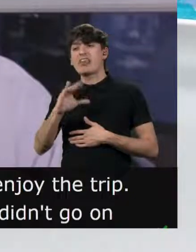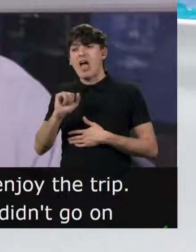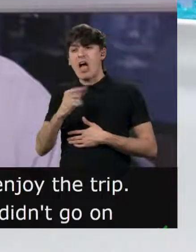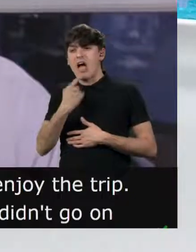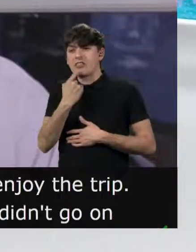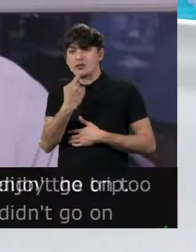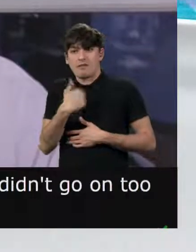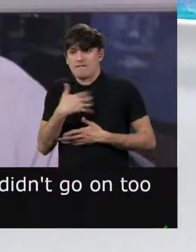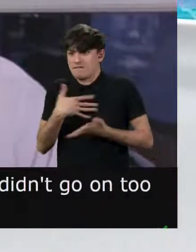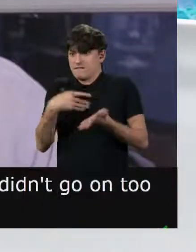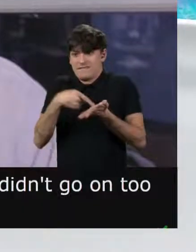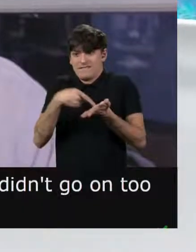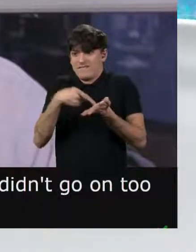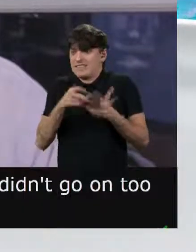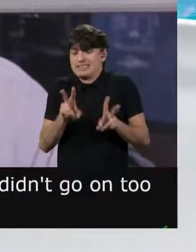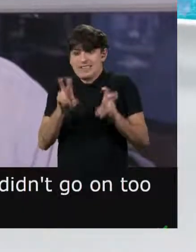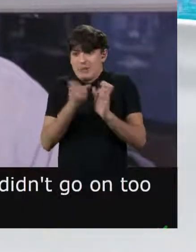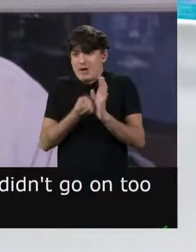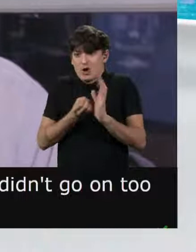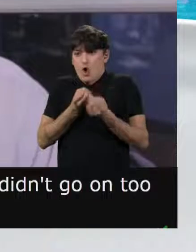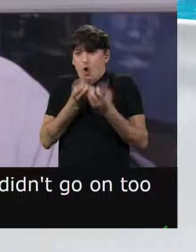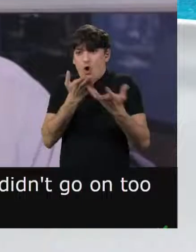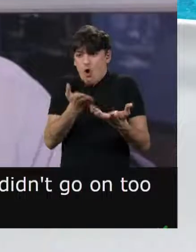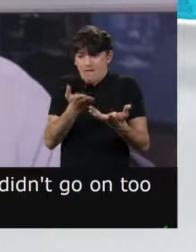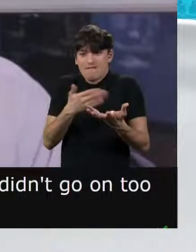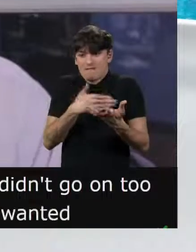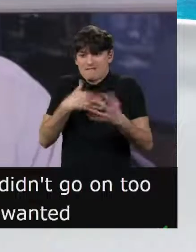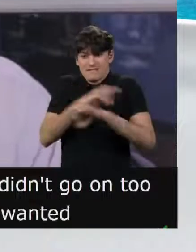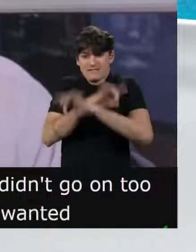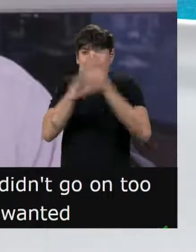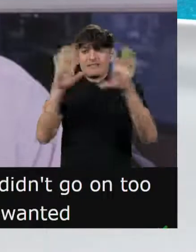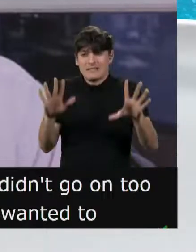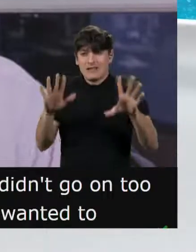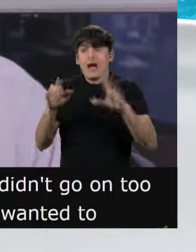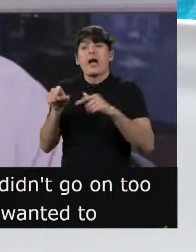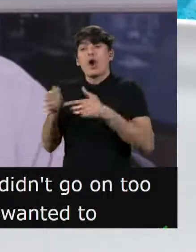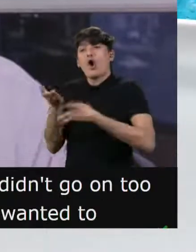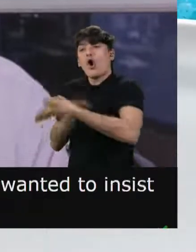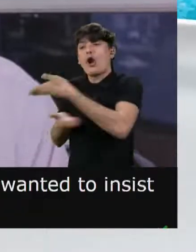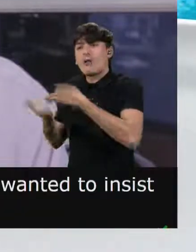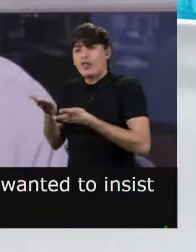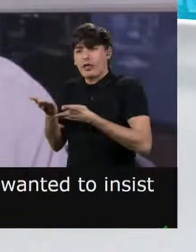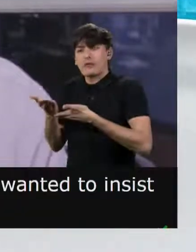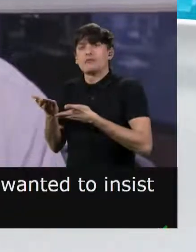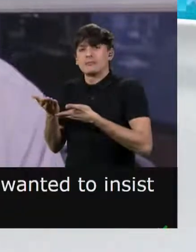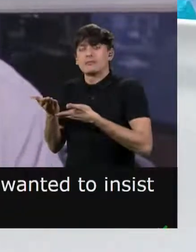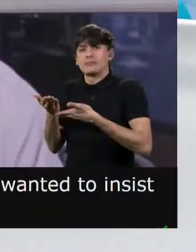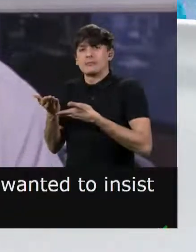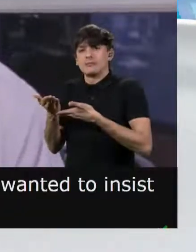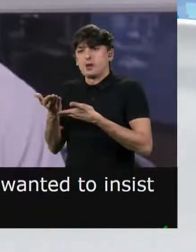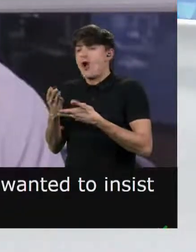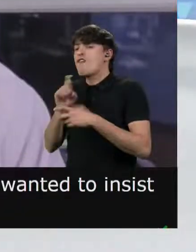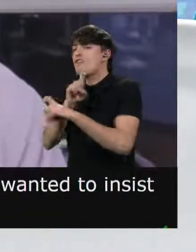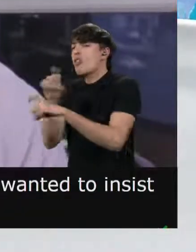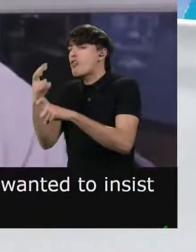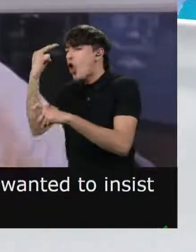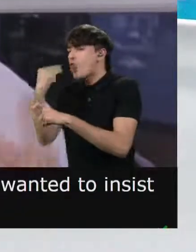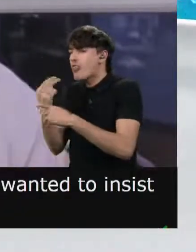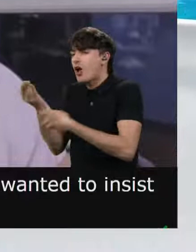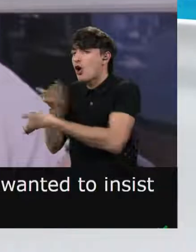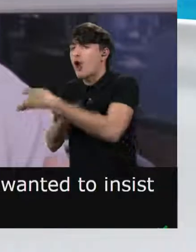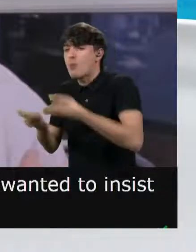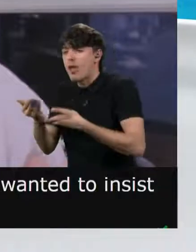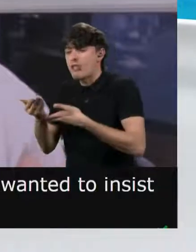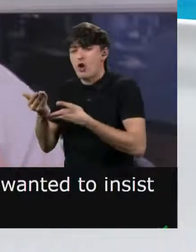said at the beginning, I just wanted to insist that for us, this collaboration that we have with